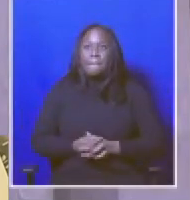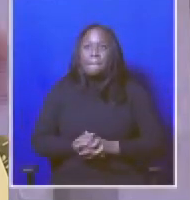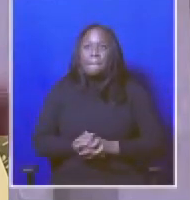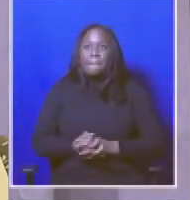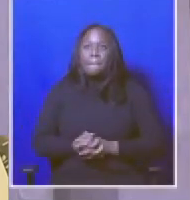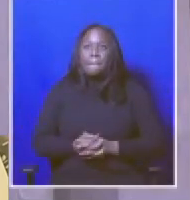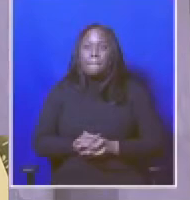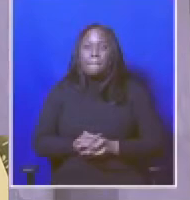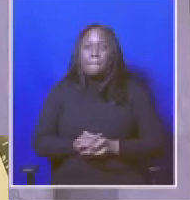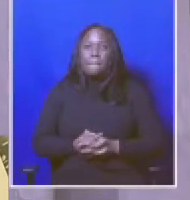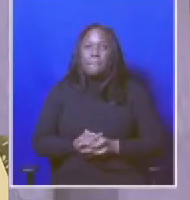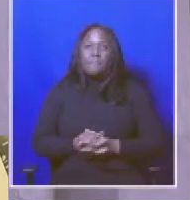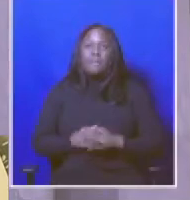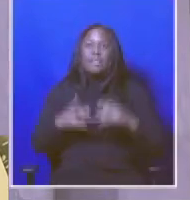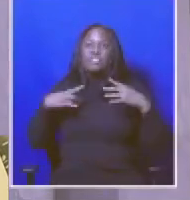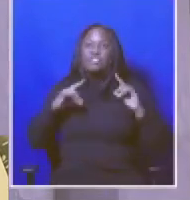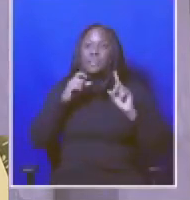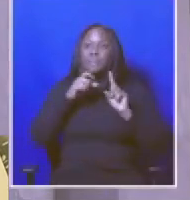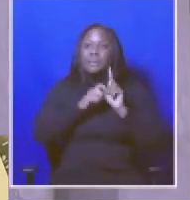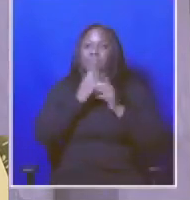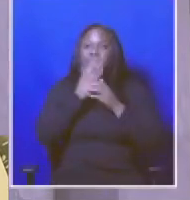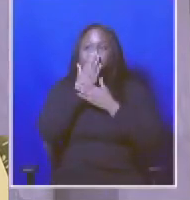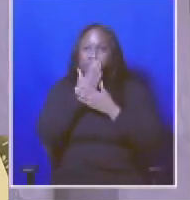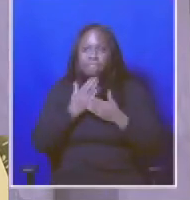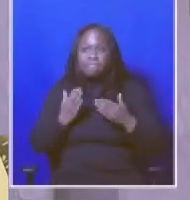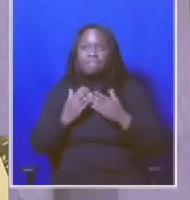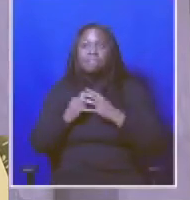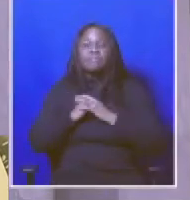okay, let me leave the issue of